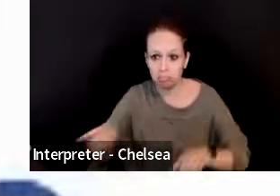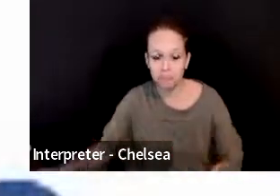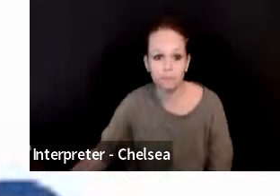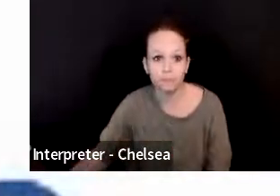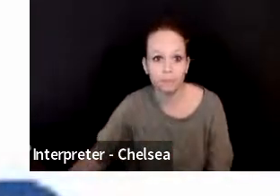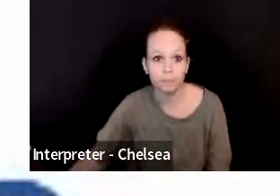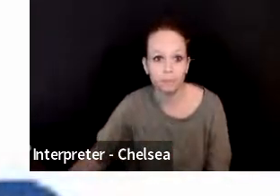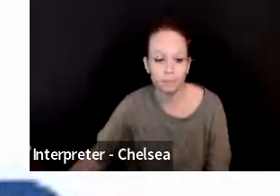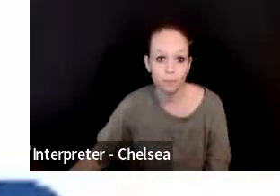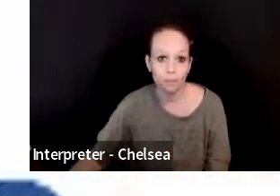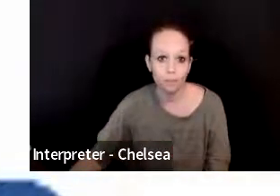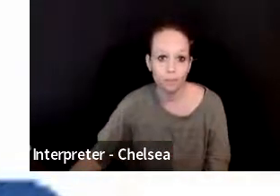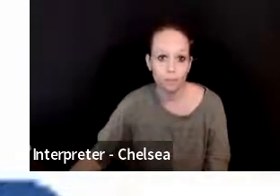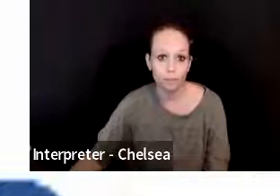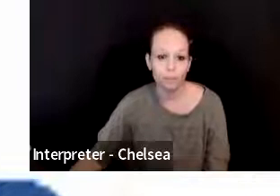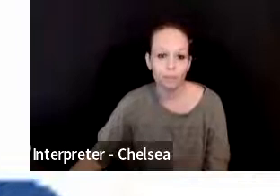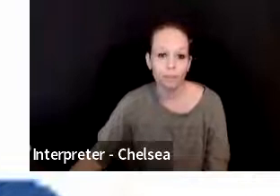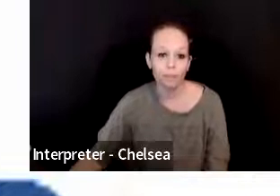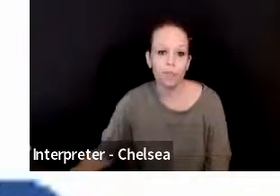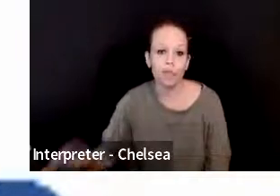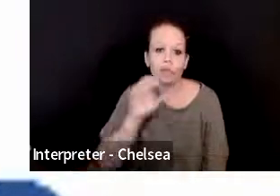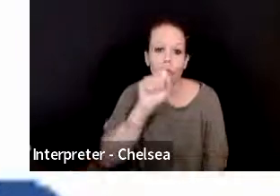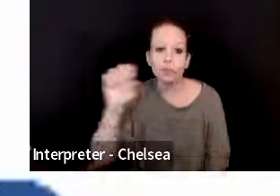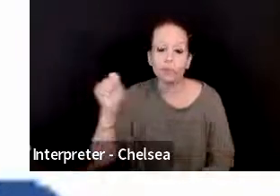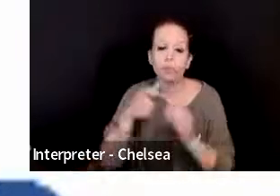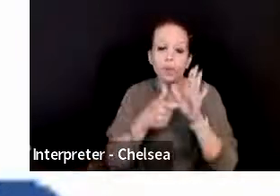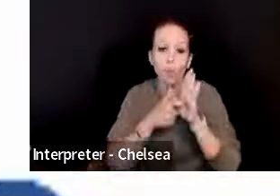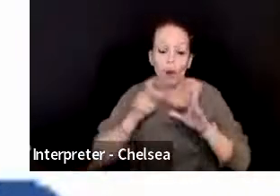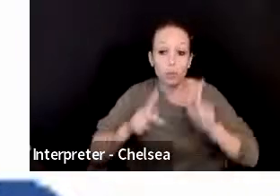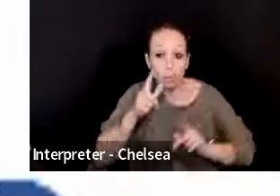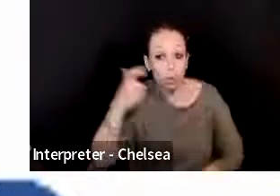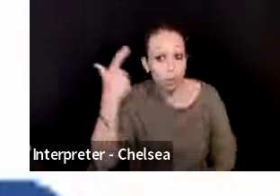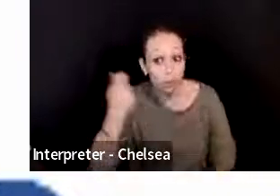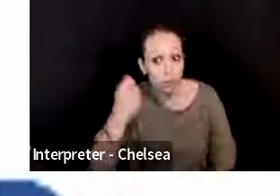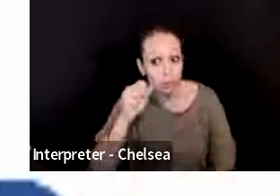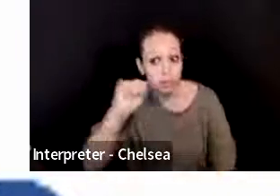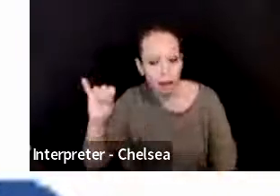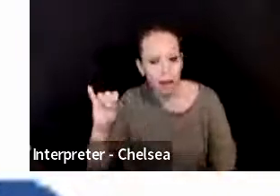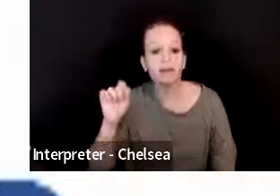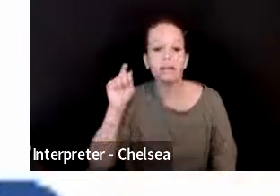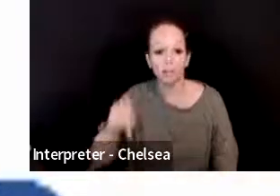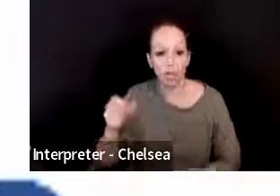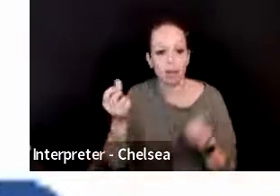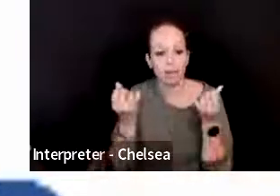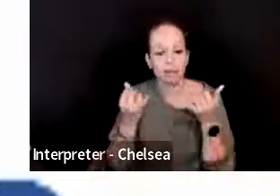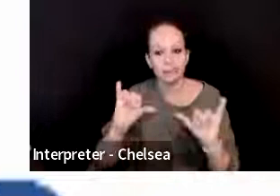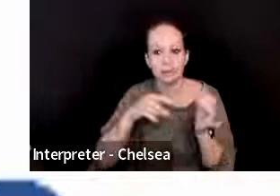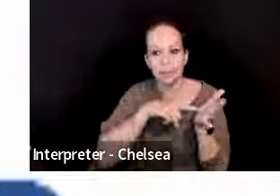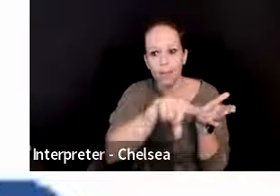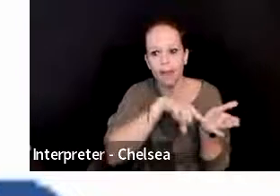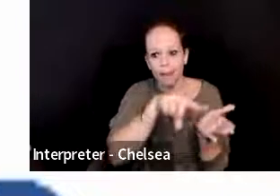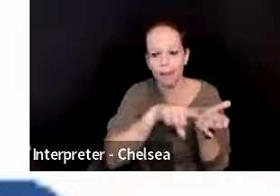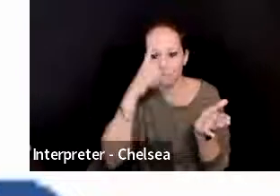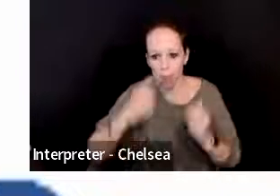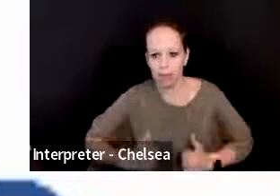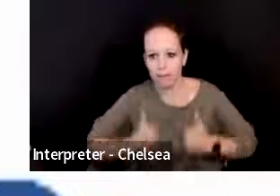Social Security requires that people who receive SSI pay their fair share of living expenses.